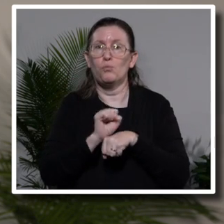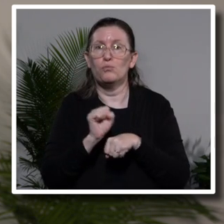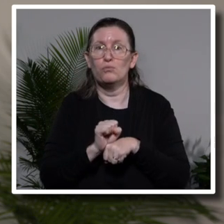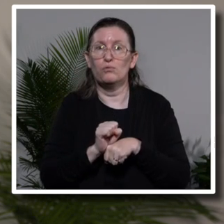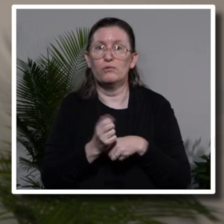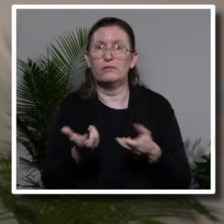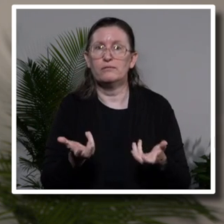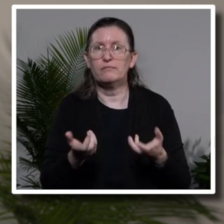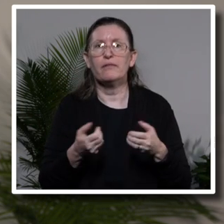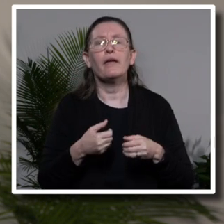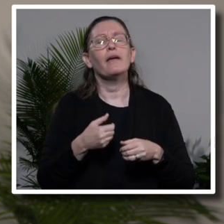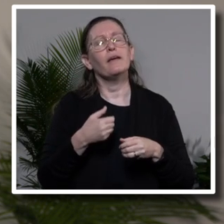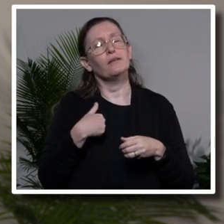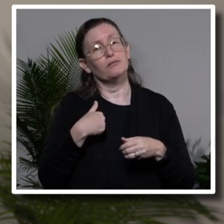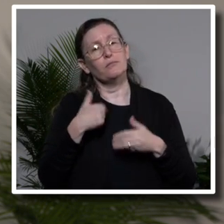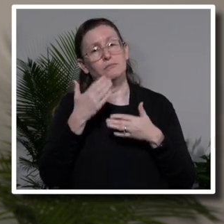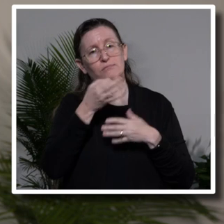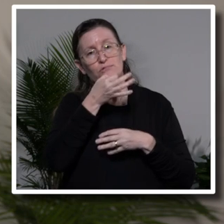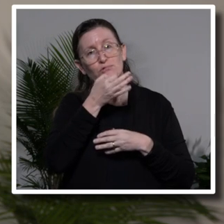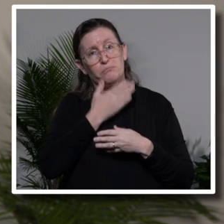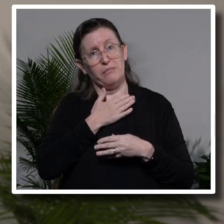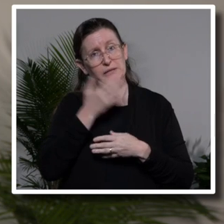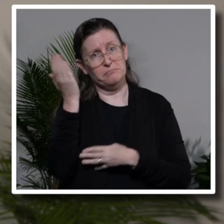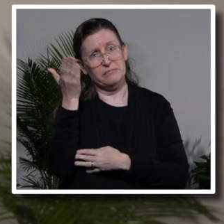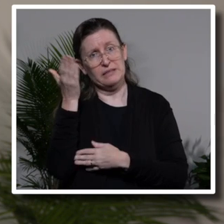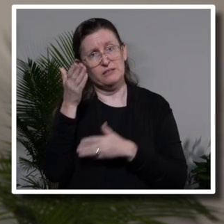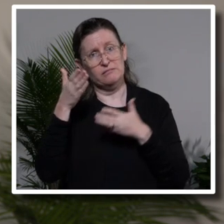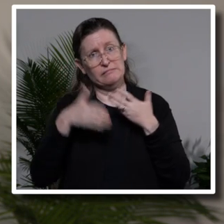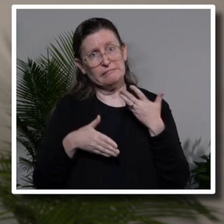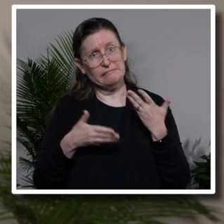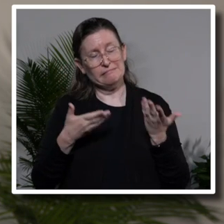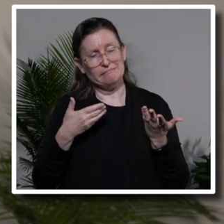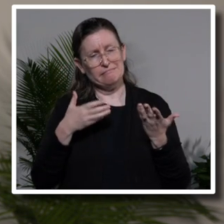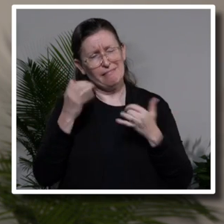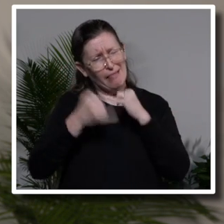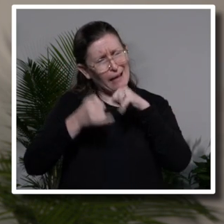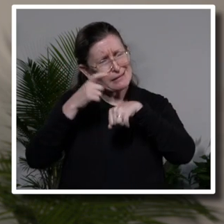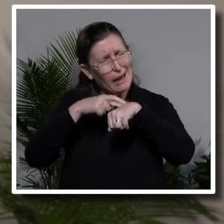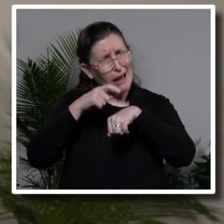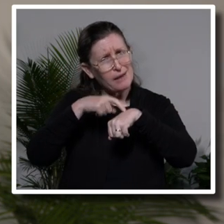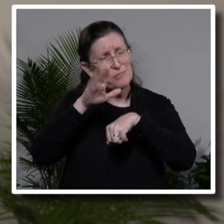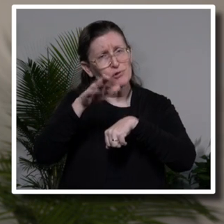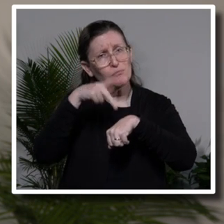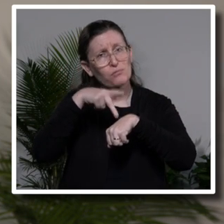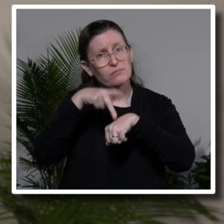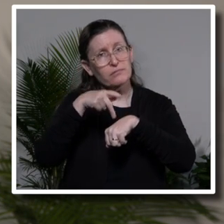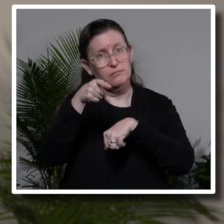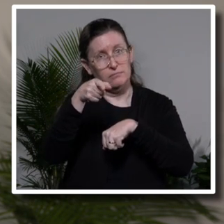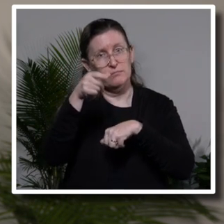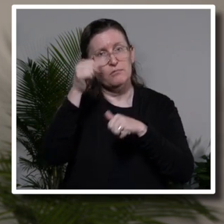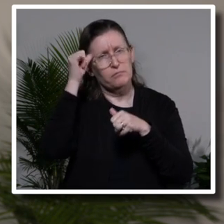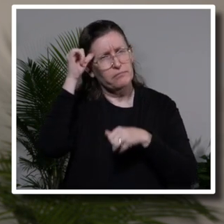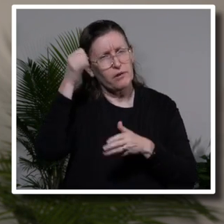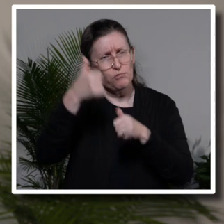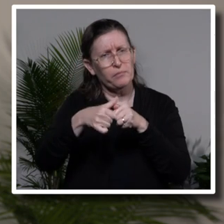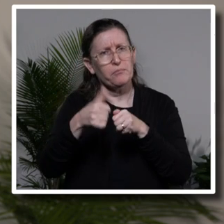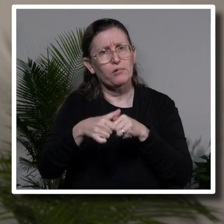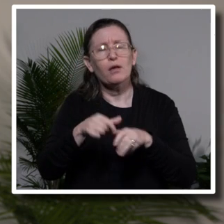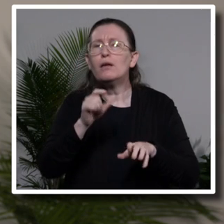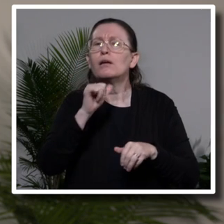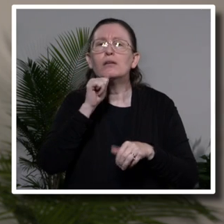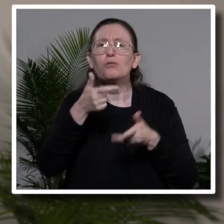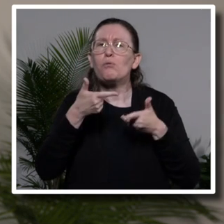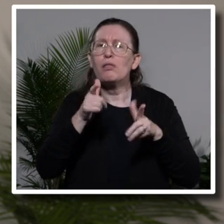while I'm about to end my speech and say goodbye to you for the last time as your principal, I want you to remember this. Don't